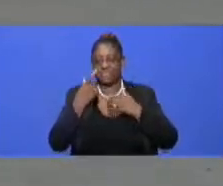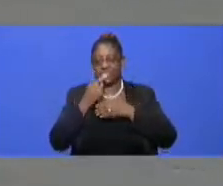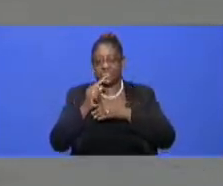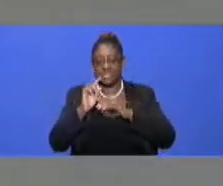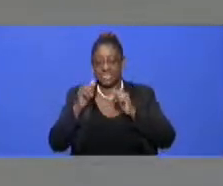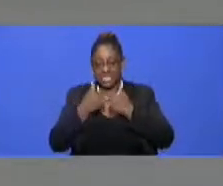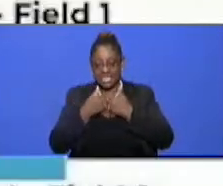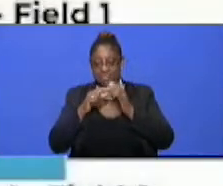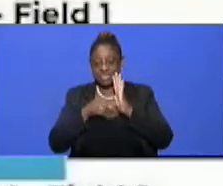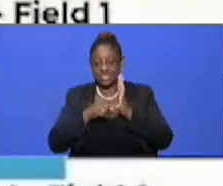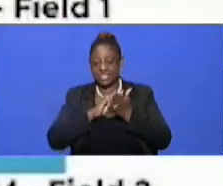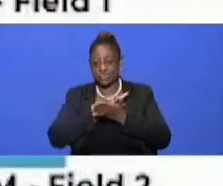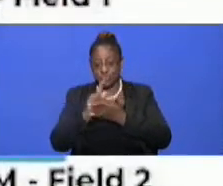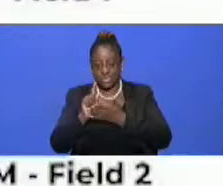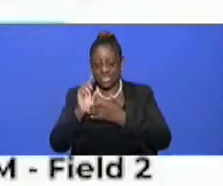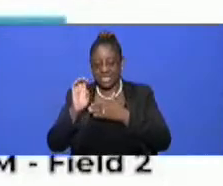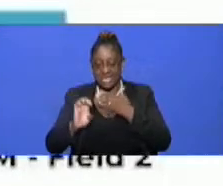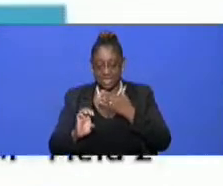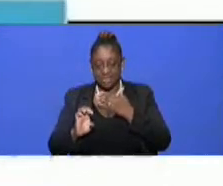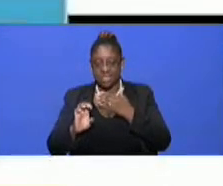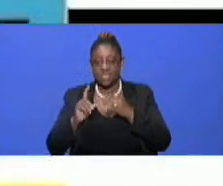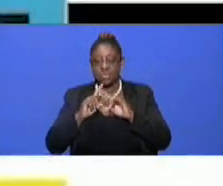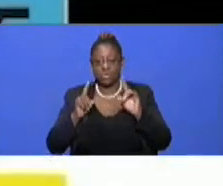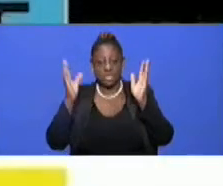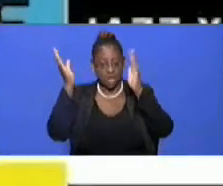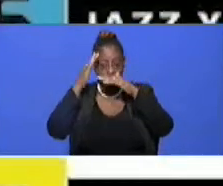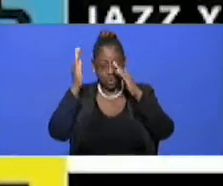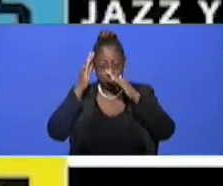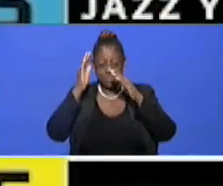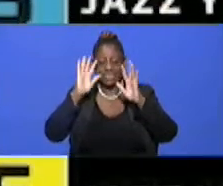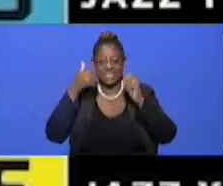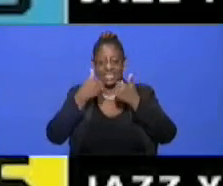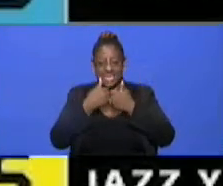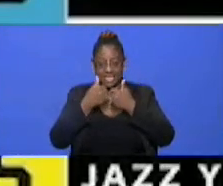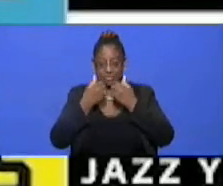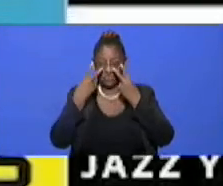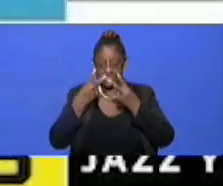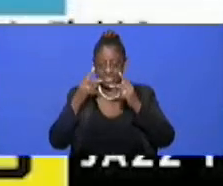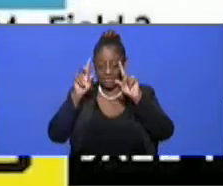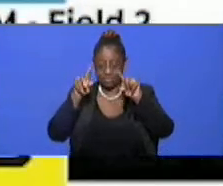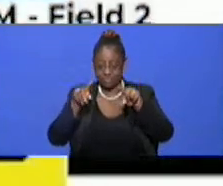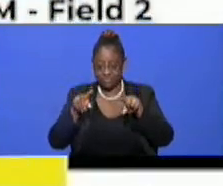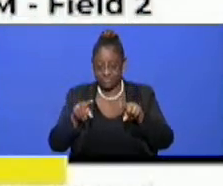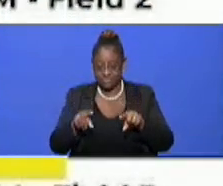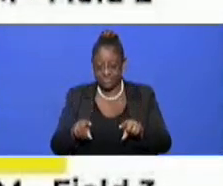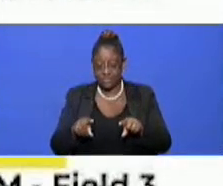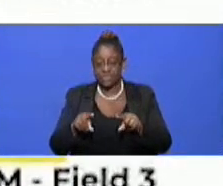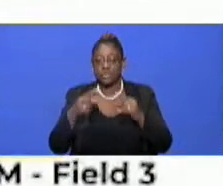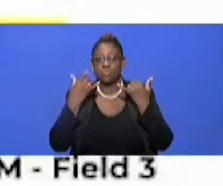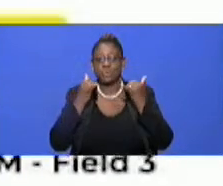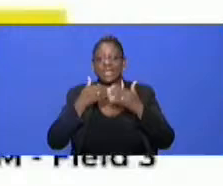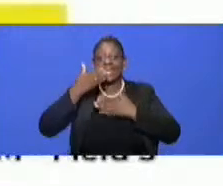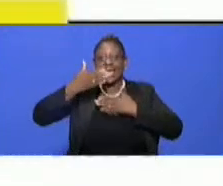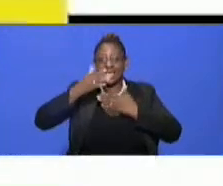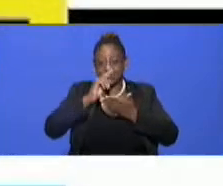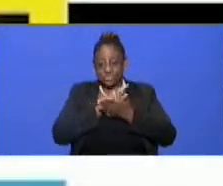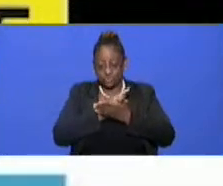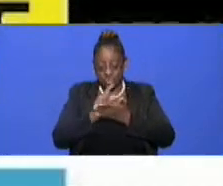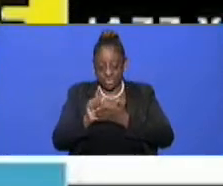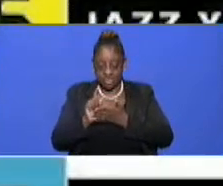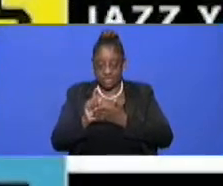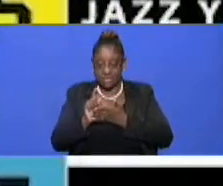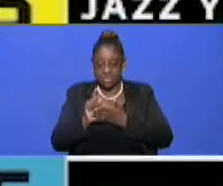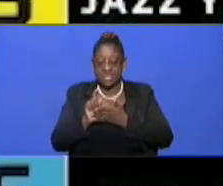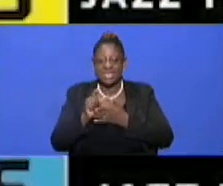this weekend. League officials are hoping that these games you're seeing on the screen right now will be able to be played next week. Of course, that will